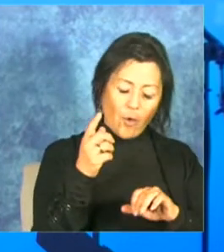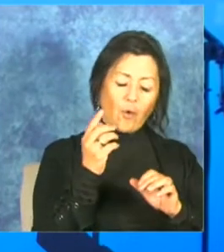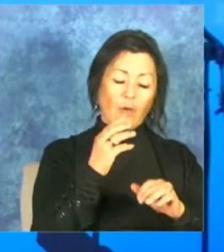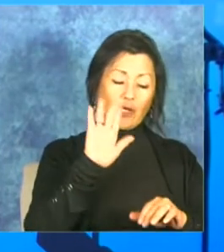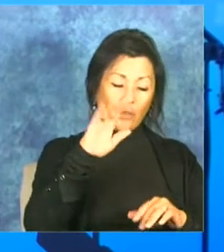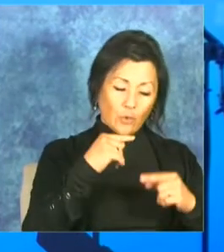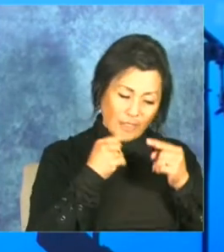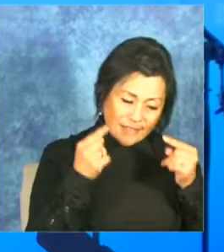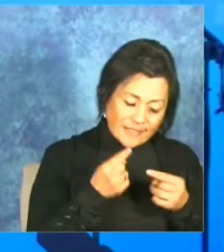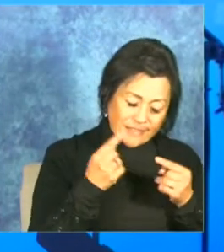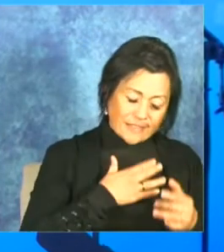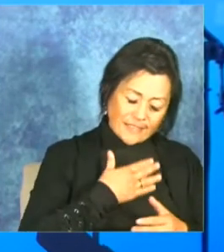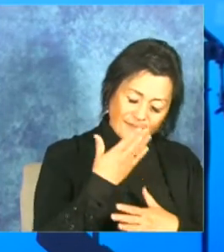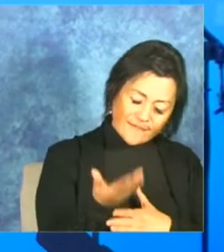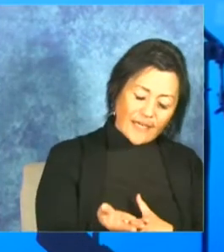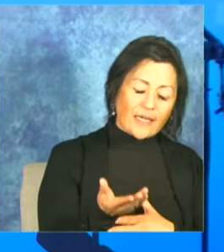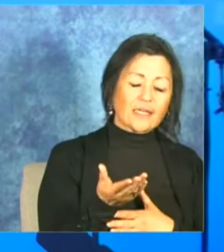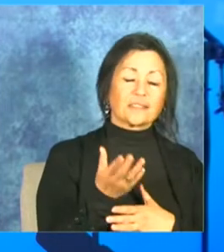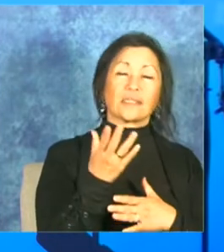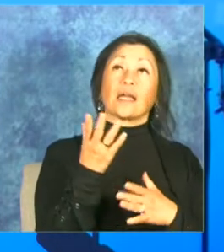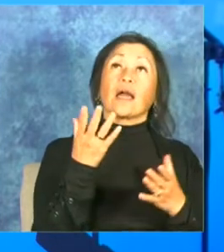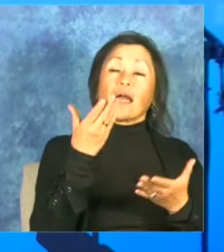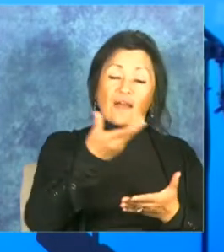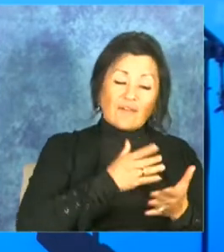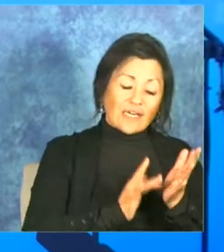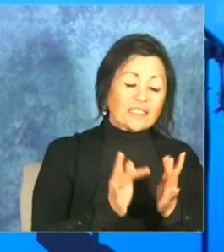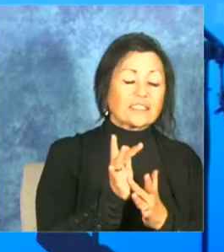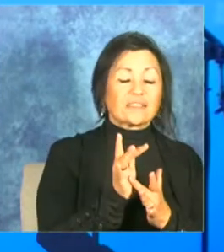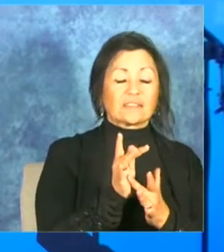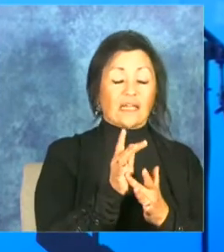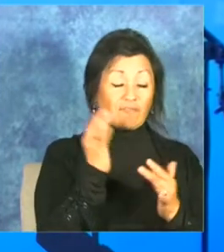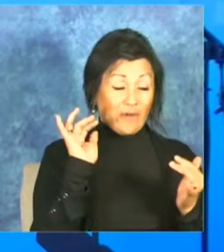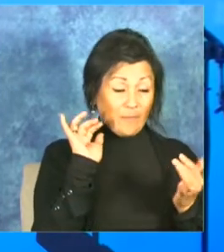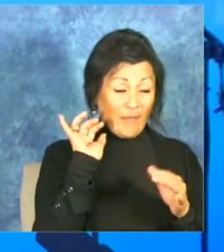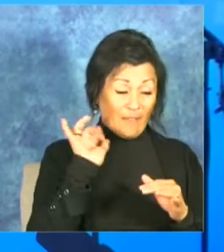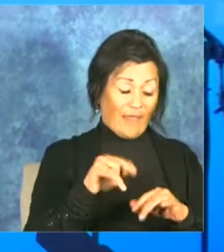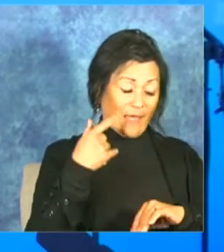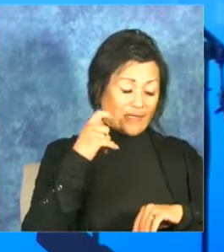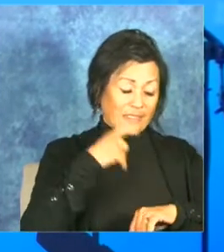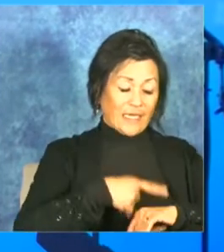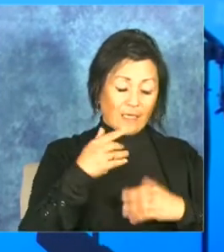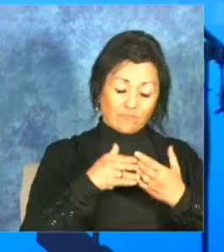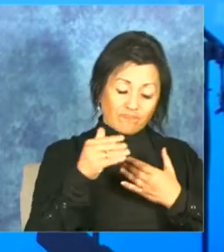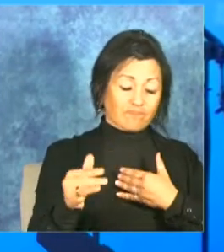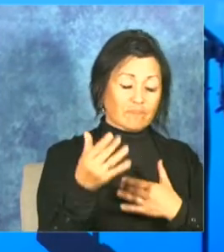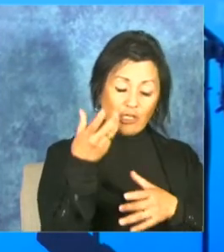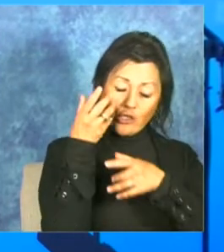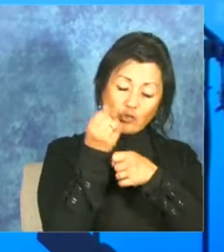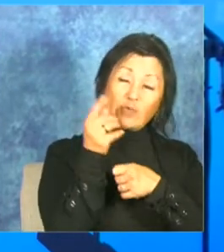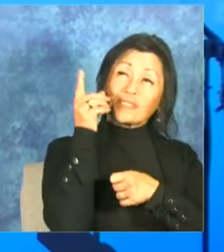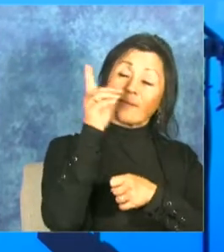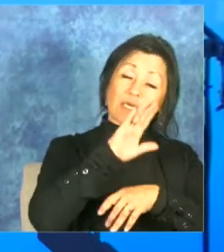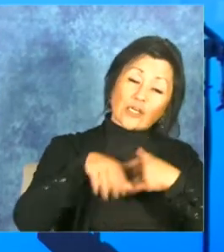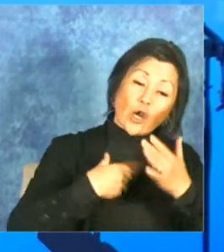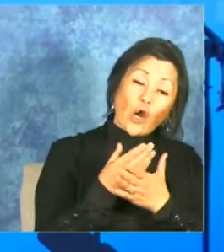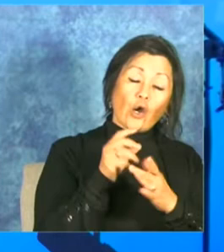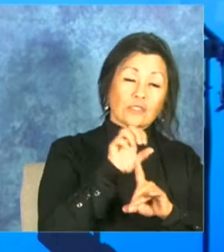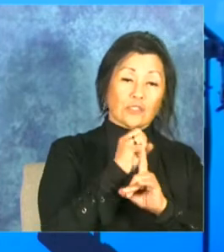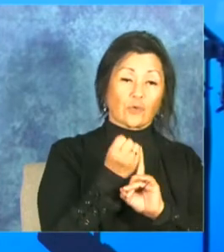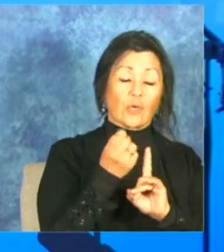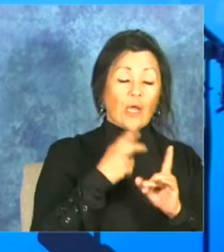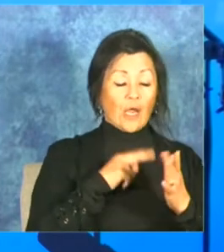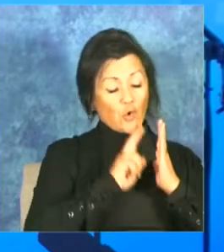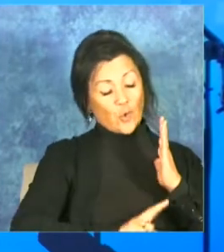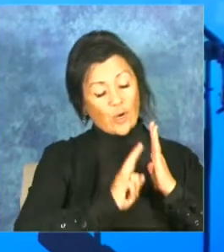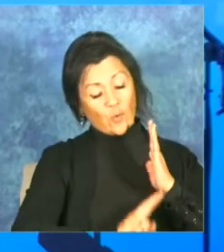him into your heart and life, and from that day forward, commit yourself to trusting in him in all things and absorb the scriptures